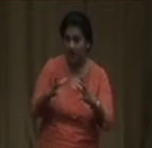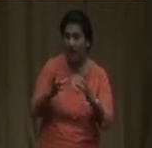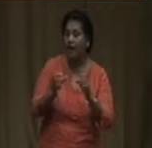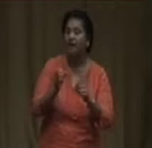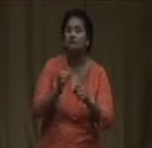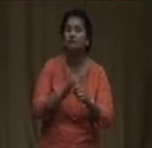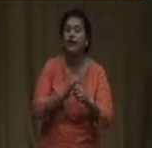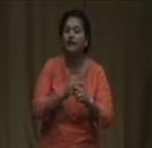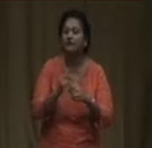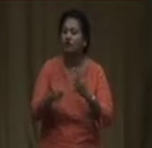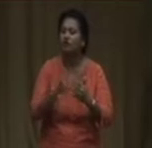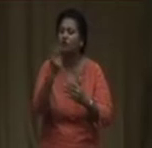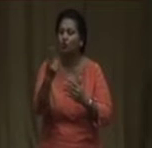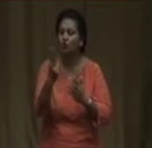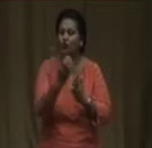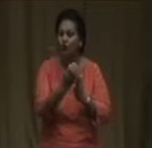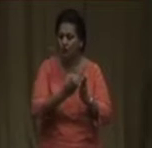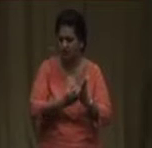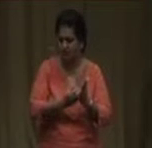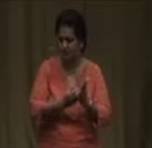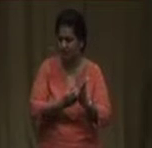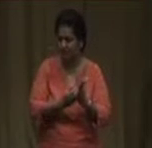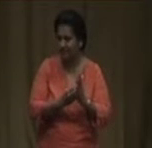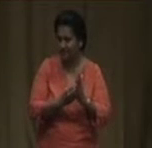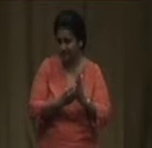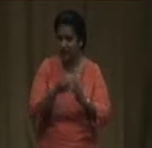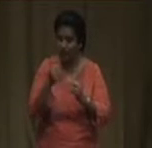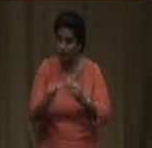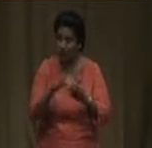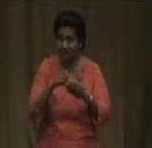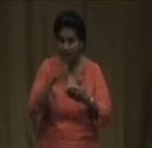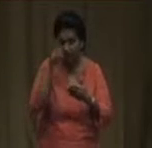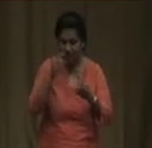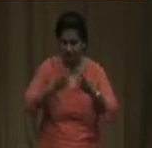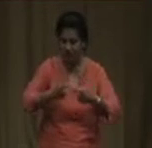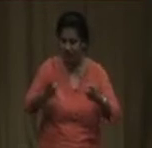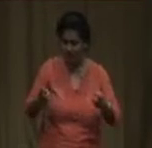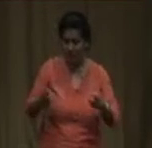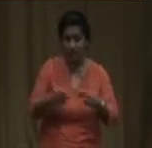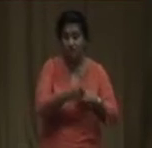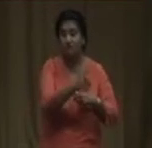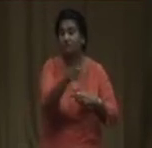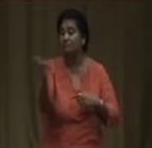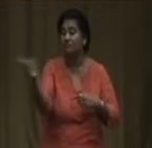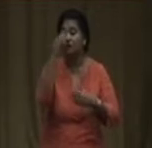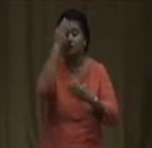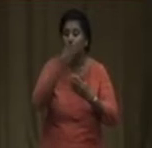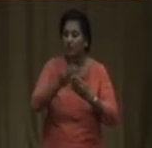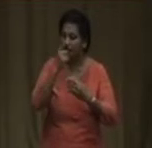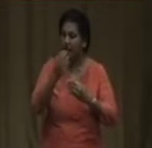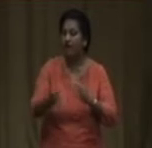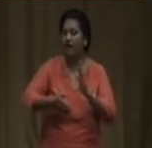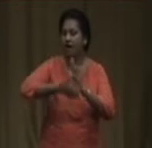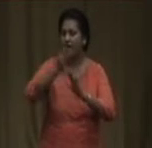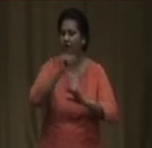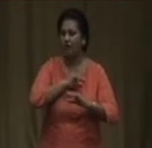entirely on open educational resources, which would give access to learners to high-quality learning